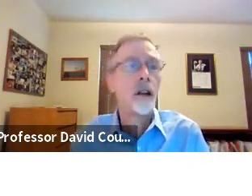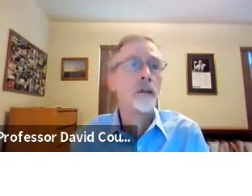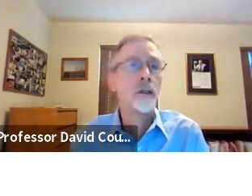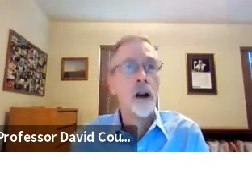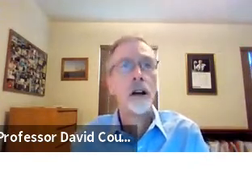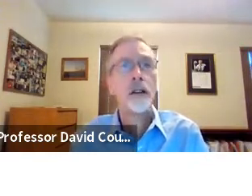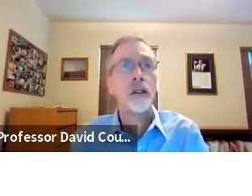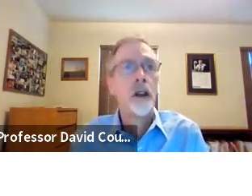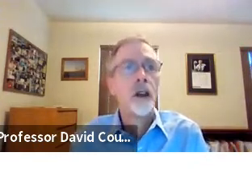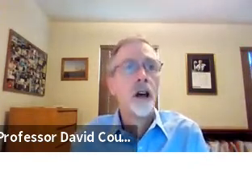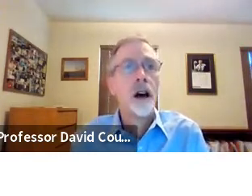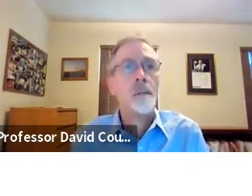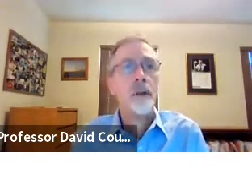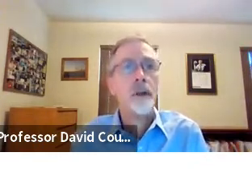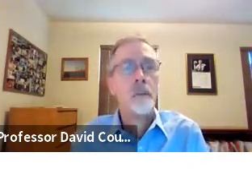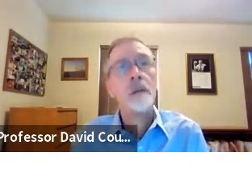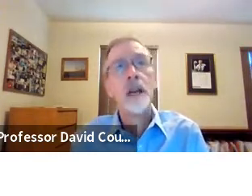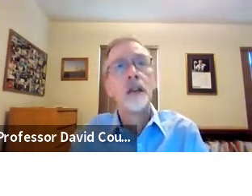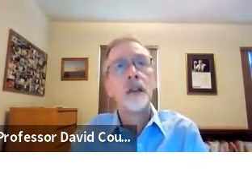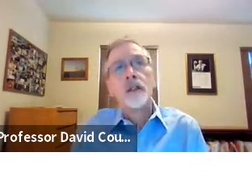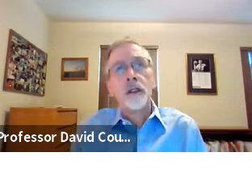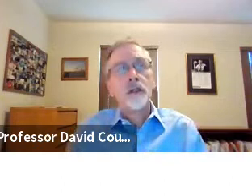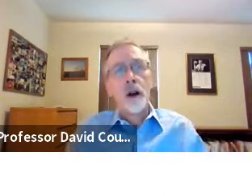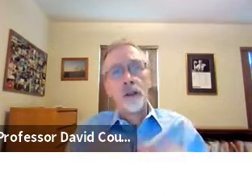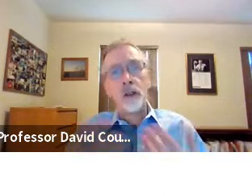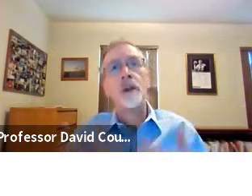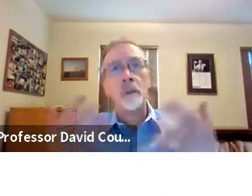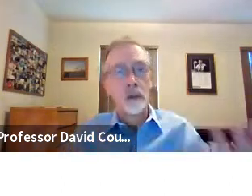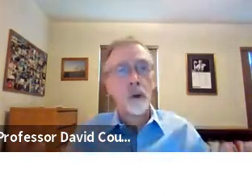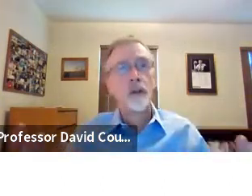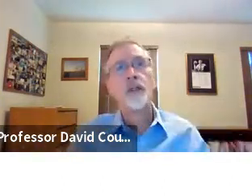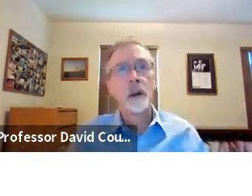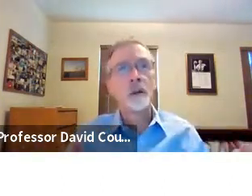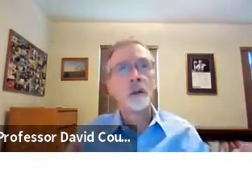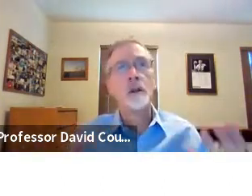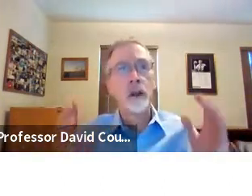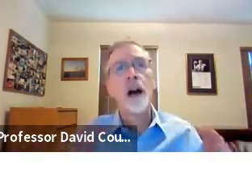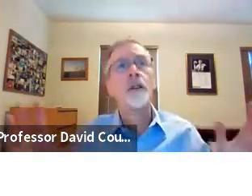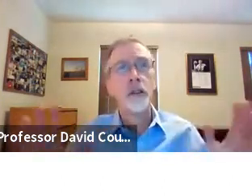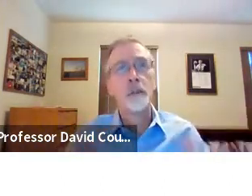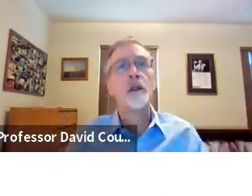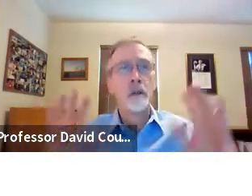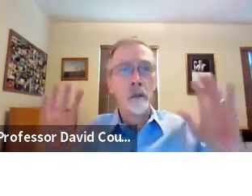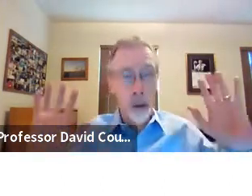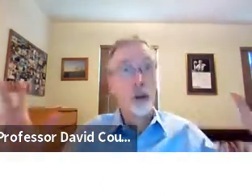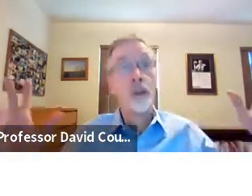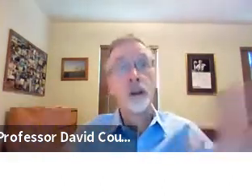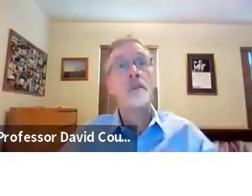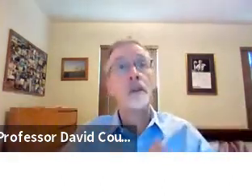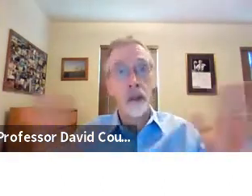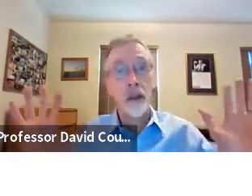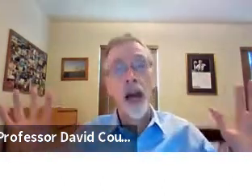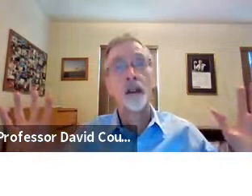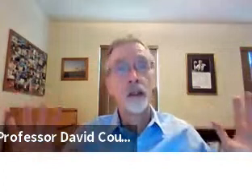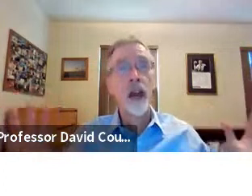alcohol and other drugs. There are many theories as to why some people are more susceptible than others, but there is